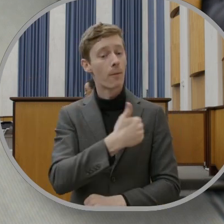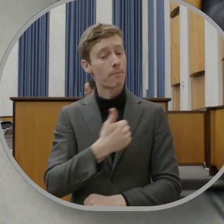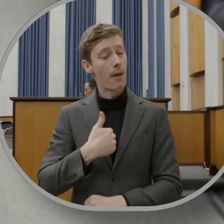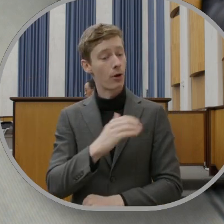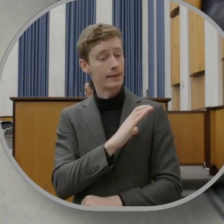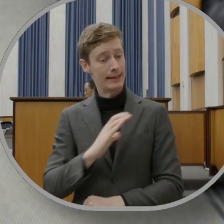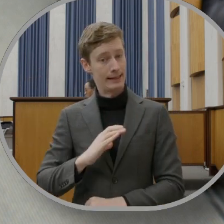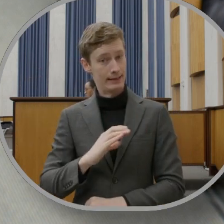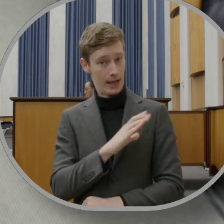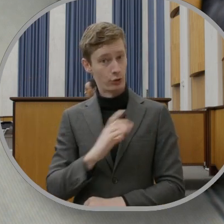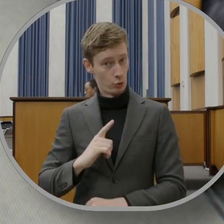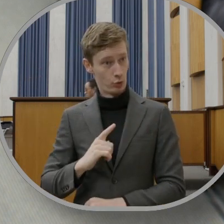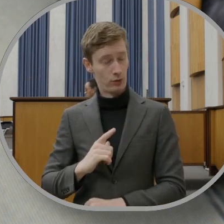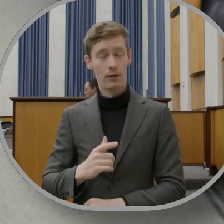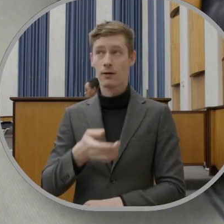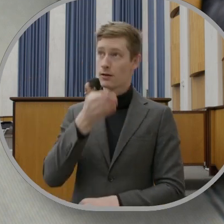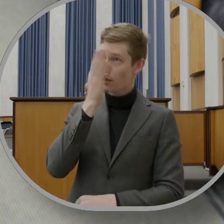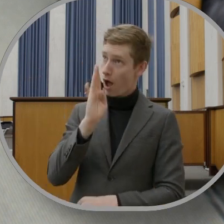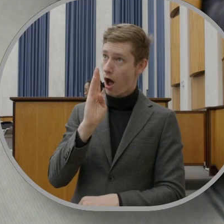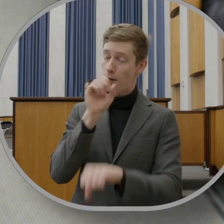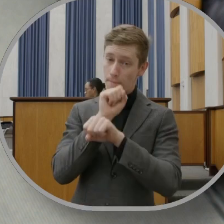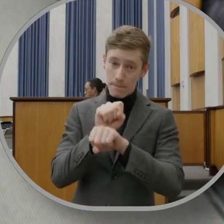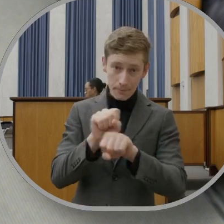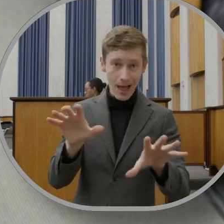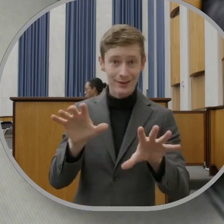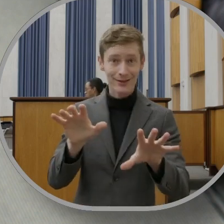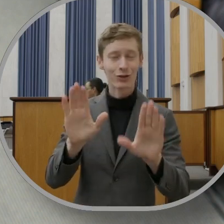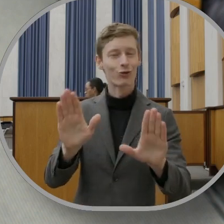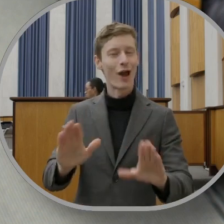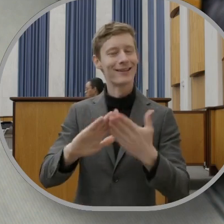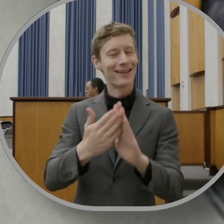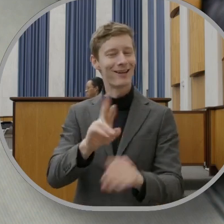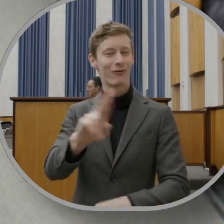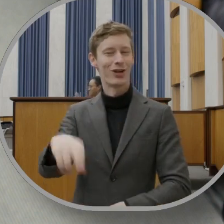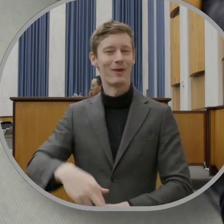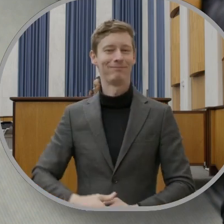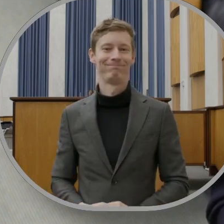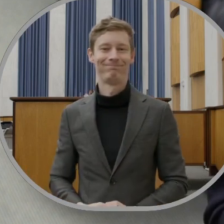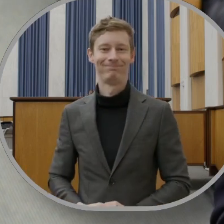City Council. And may God bless the great city of Richmond.